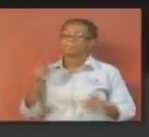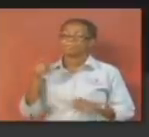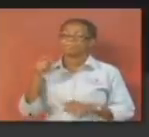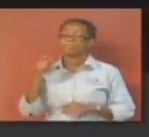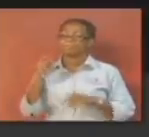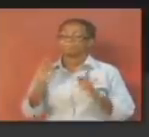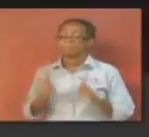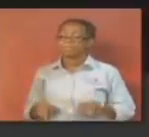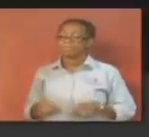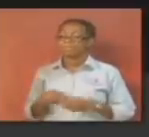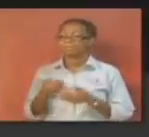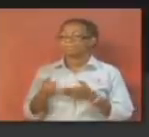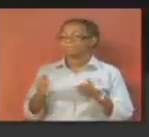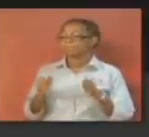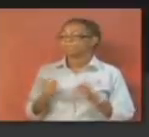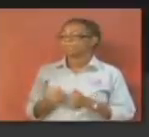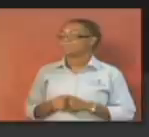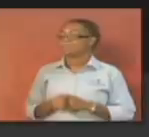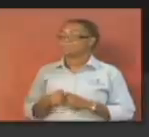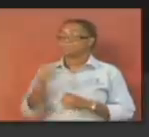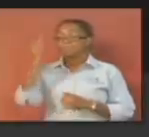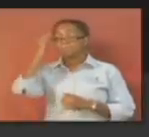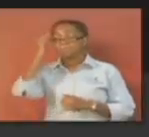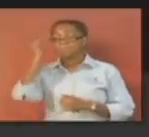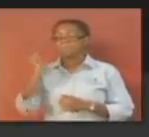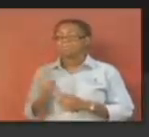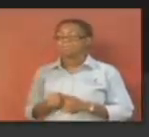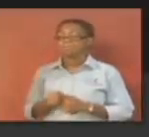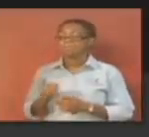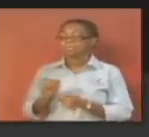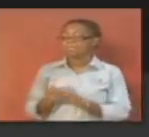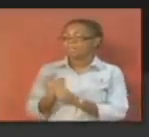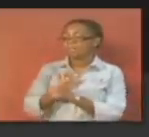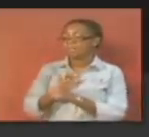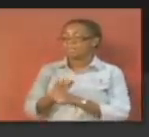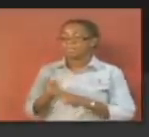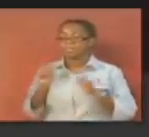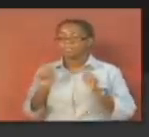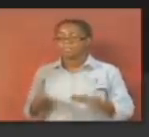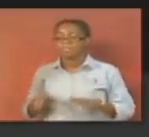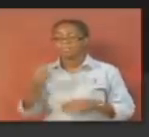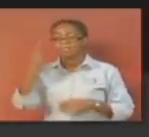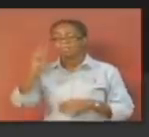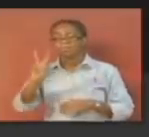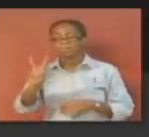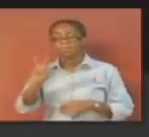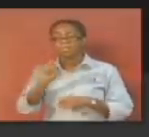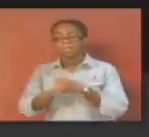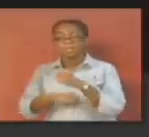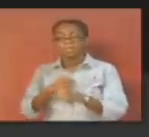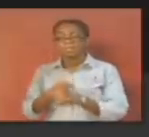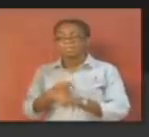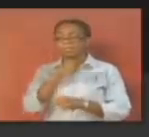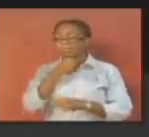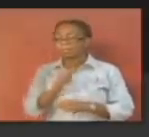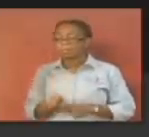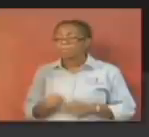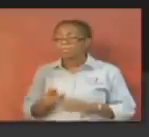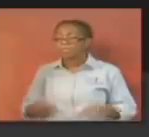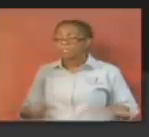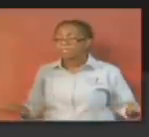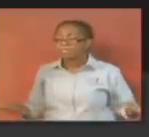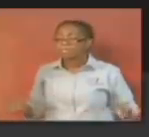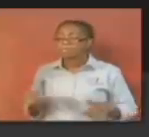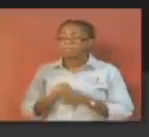find out COVID testing for 2-year-olds and also for those under the age of 13 years. What's